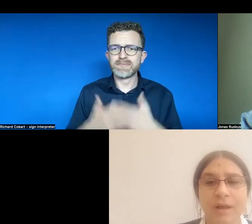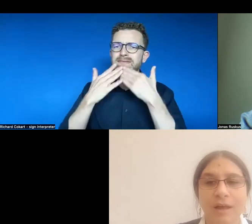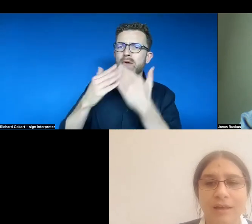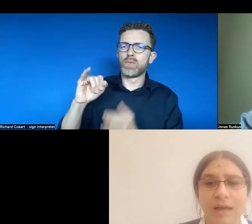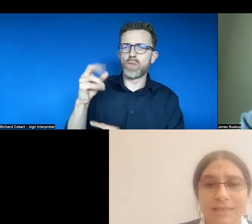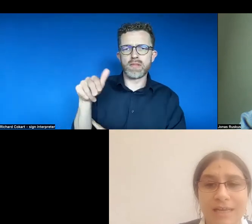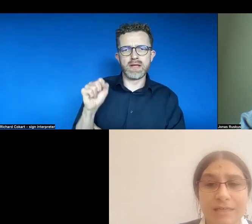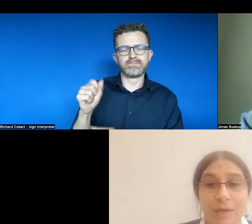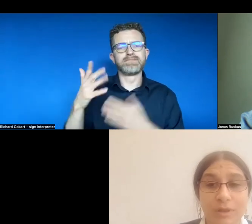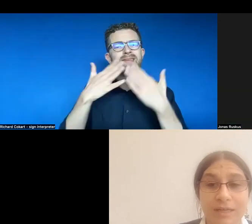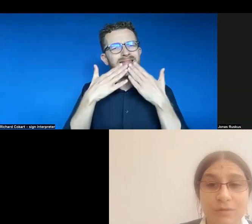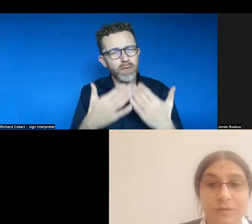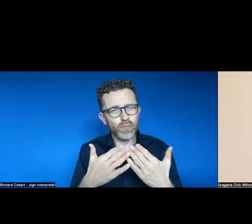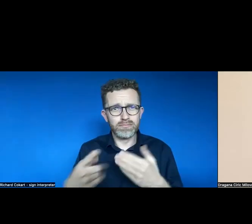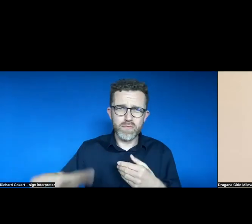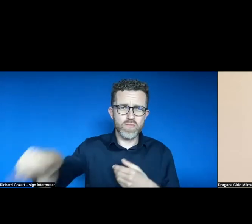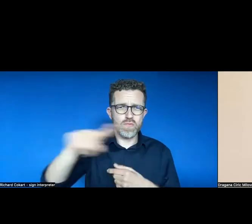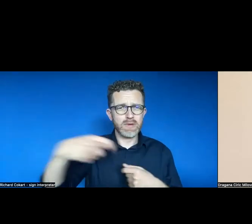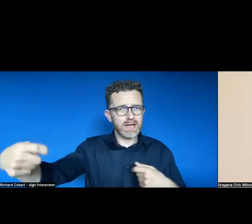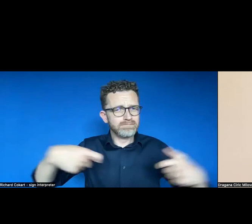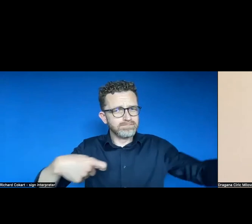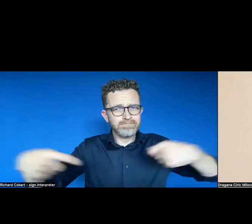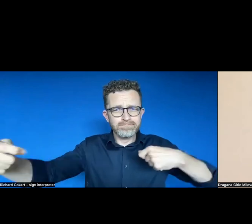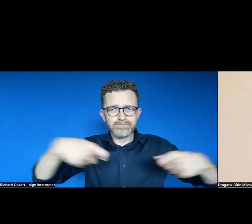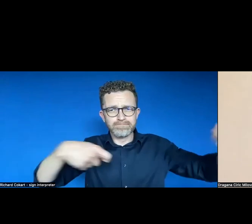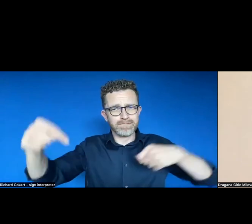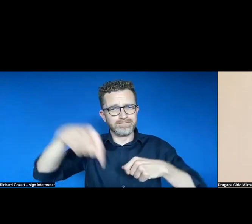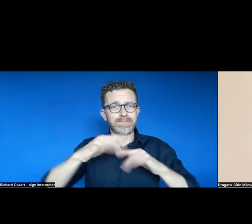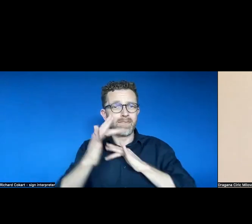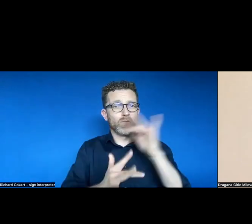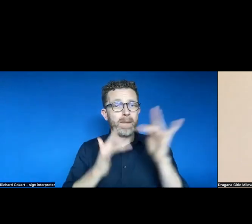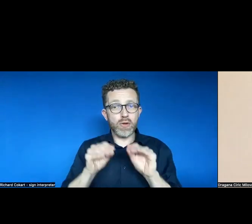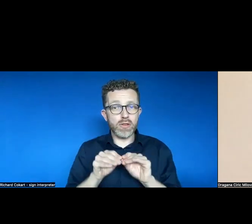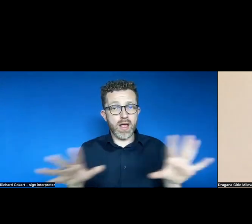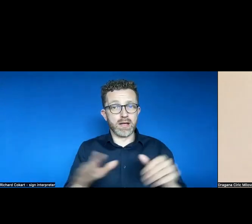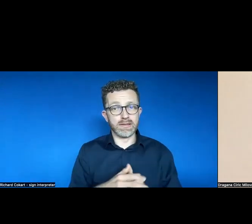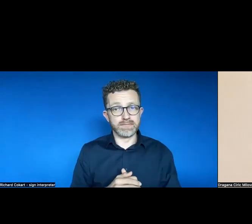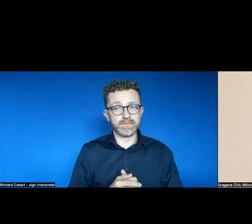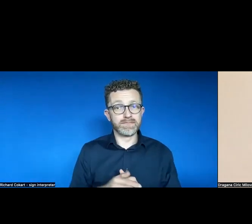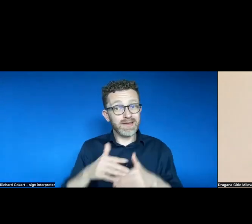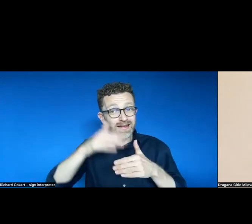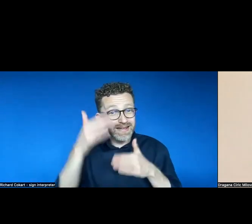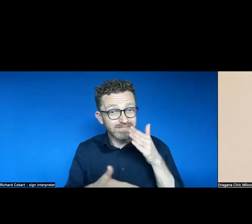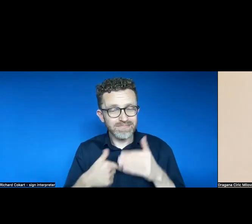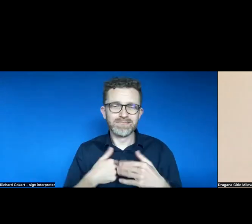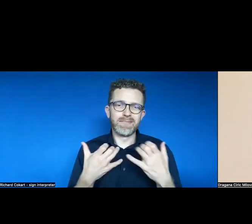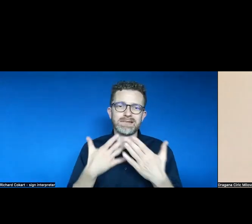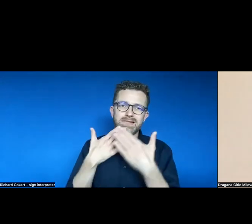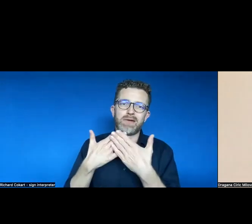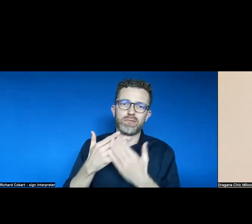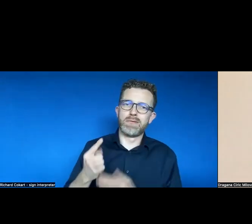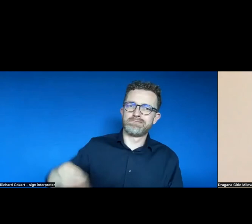webinar. At the end, I would like to thank our interpreters, our sign language